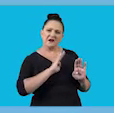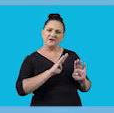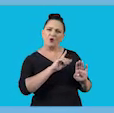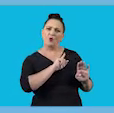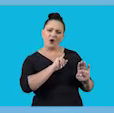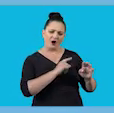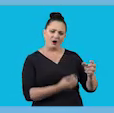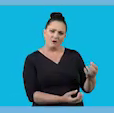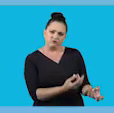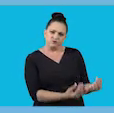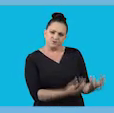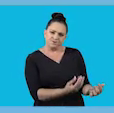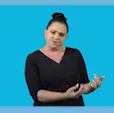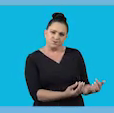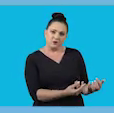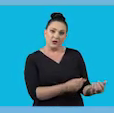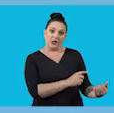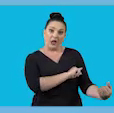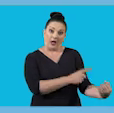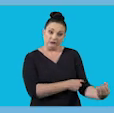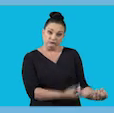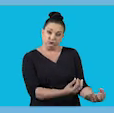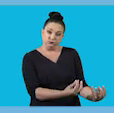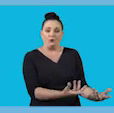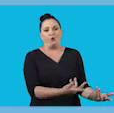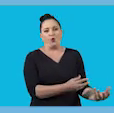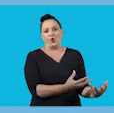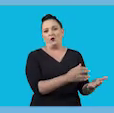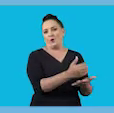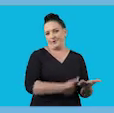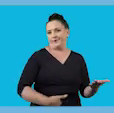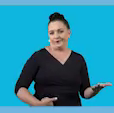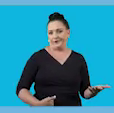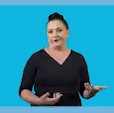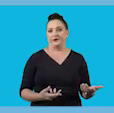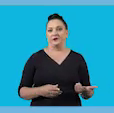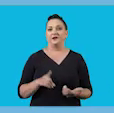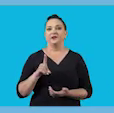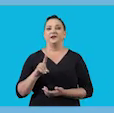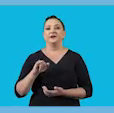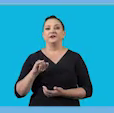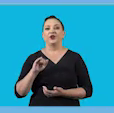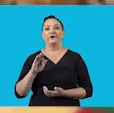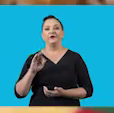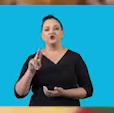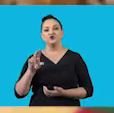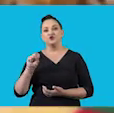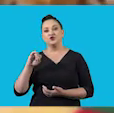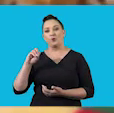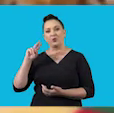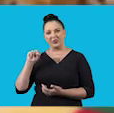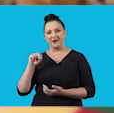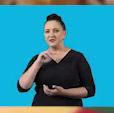of the particles when we are either adding or removing energy. And then lastly, we looked at diffusion, whereby we're looking at the rate